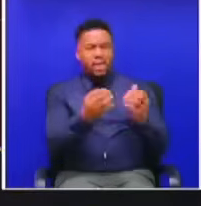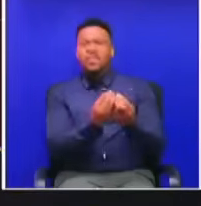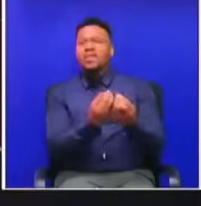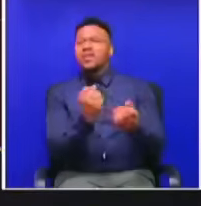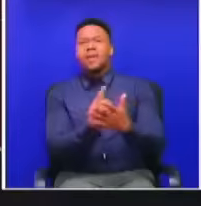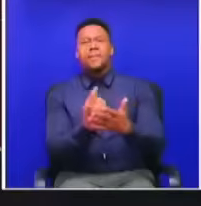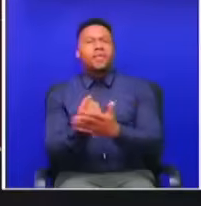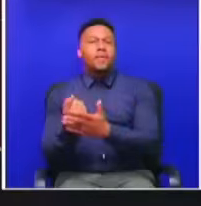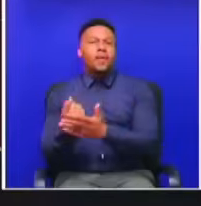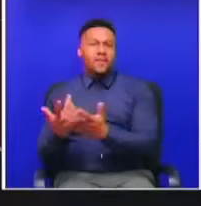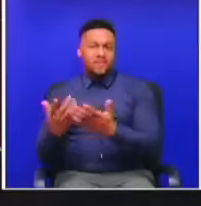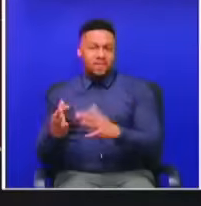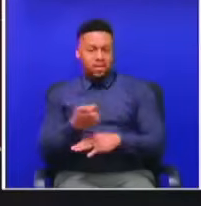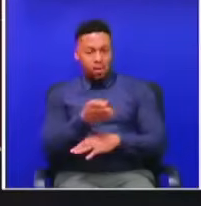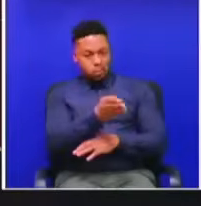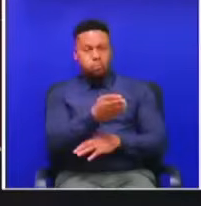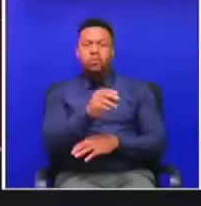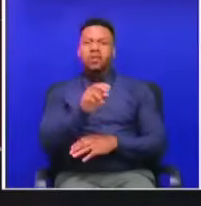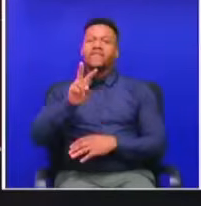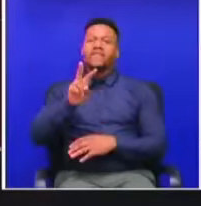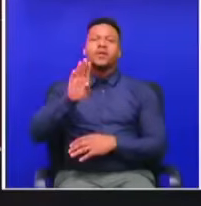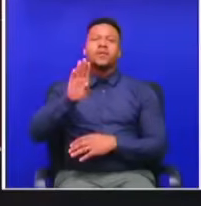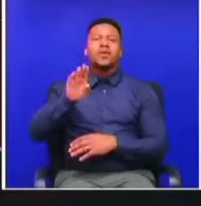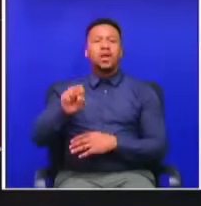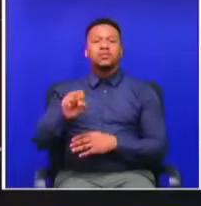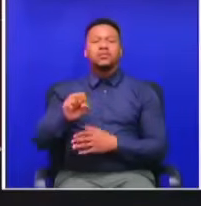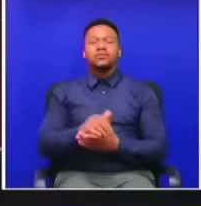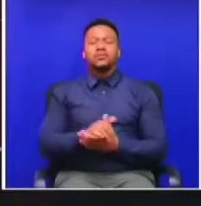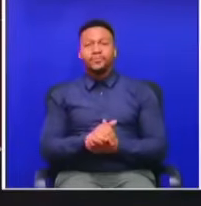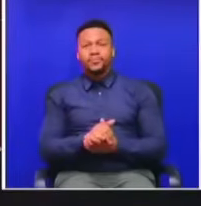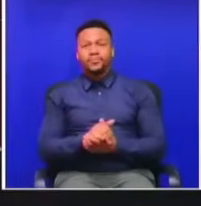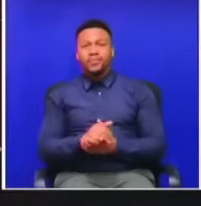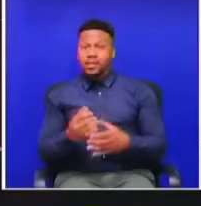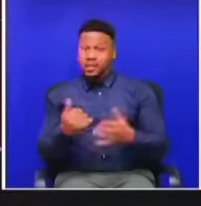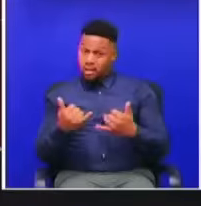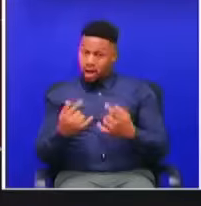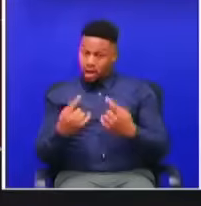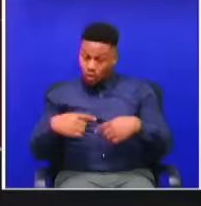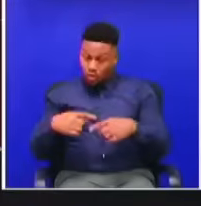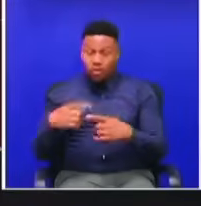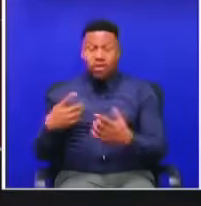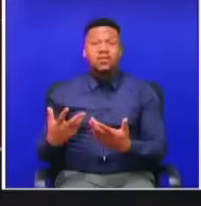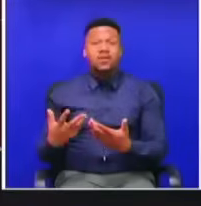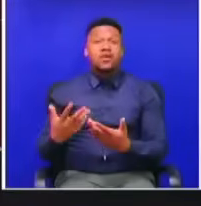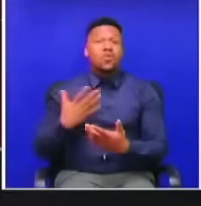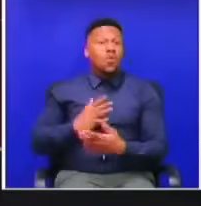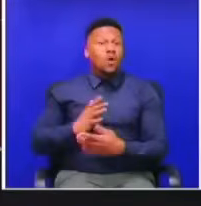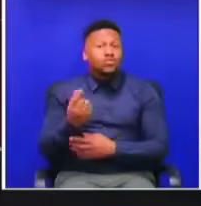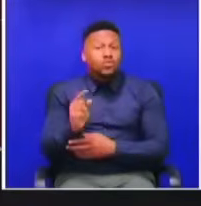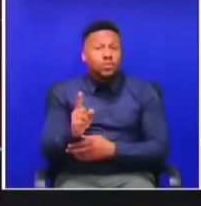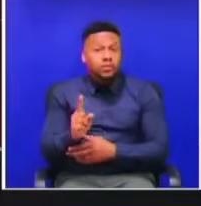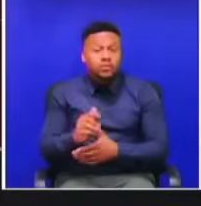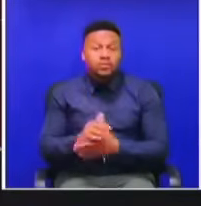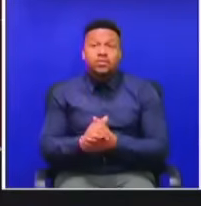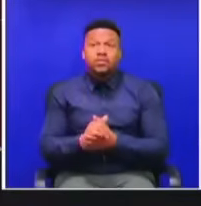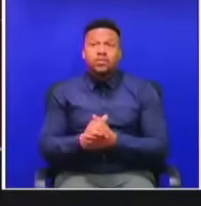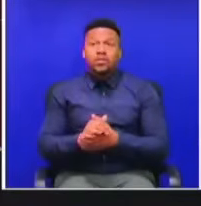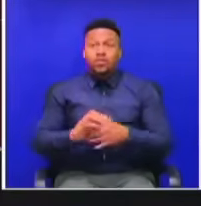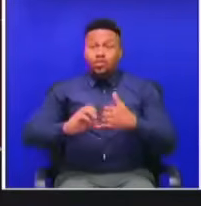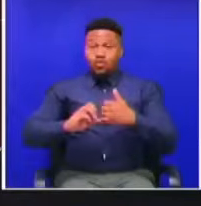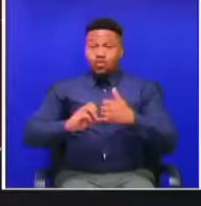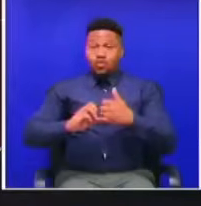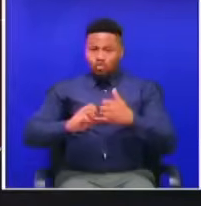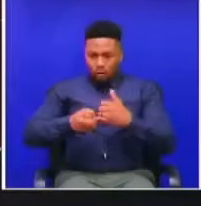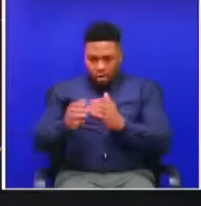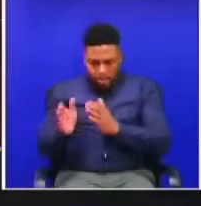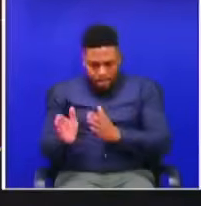the VBS. What we are seeking to do now is to forestall, to make sure that what happened, for